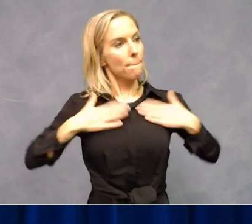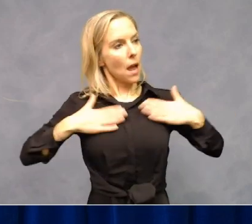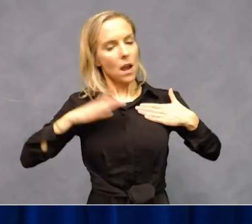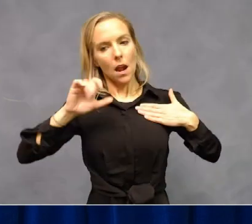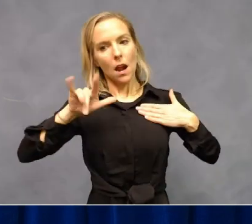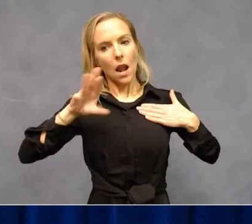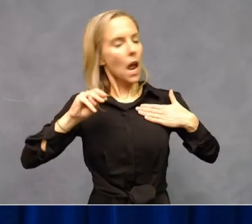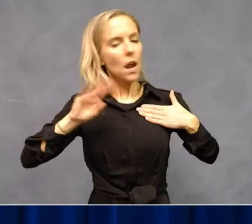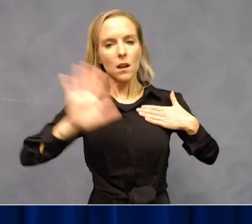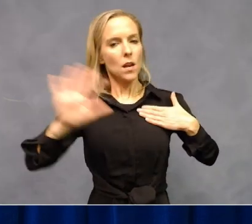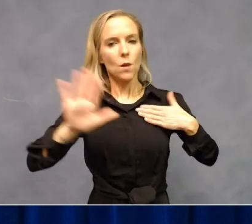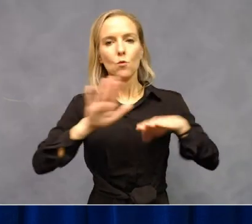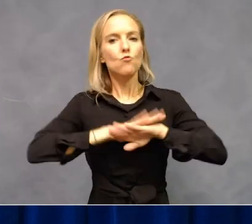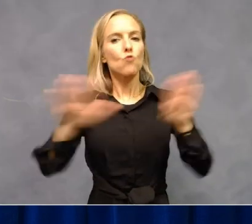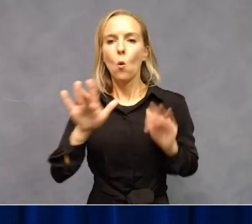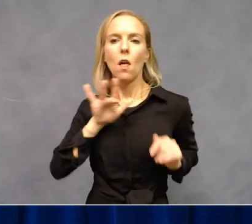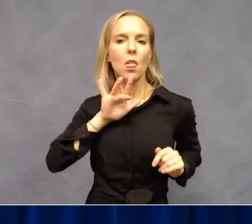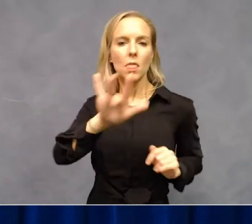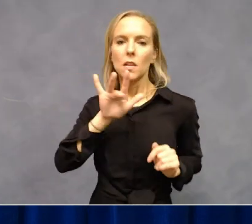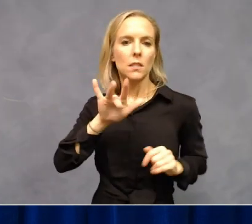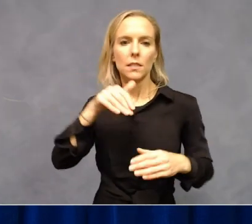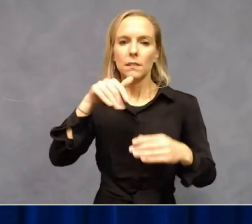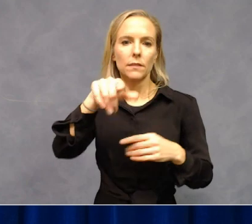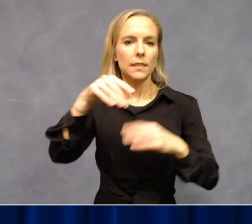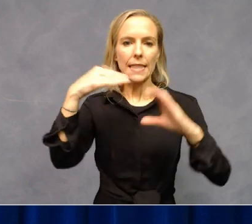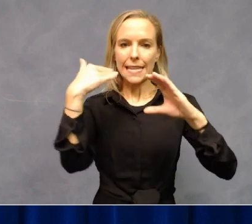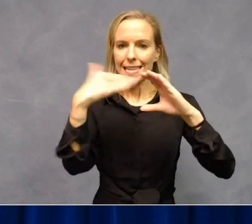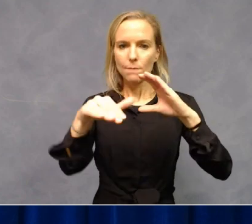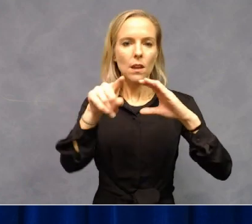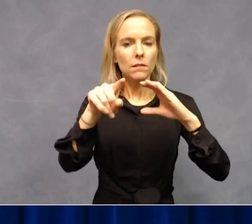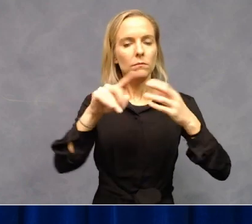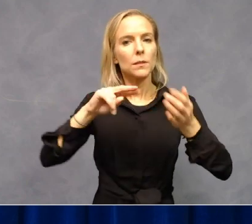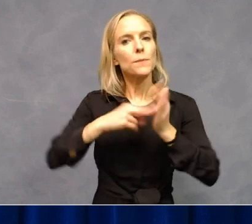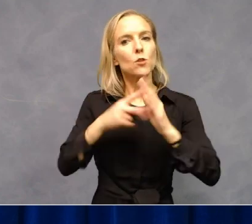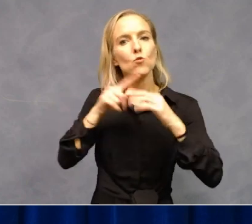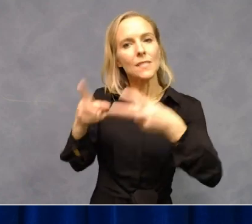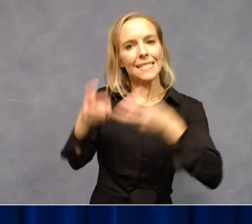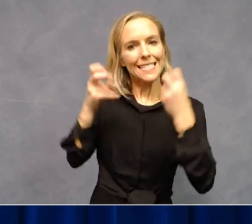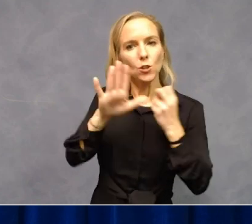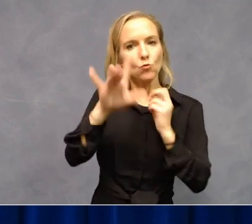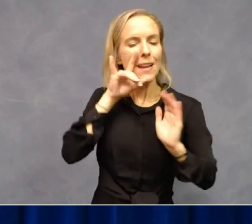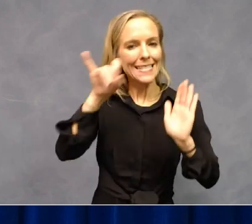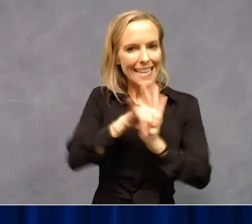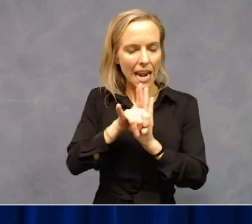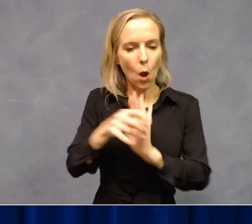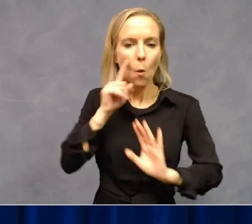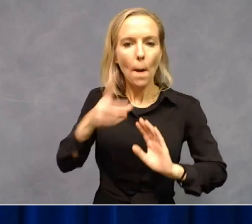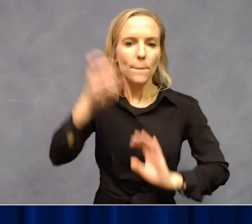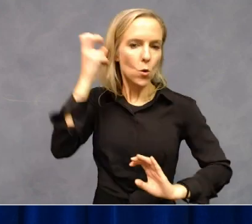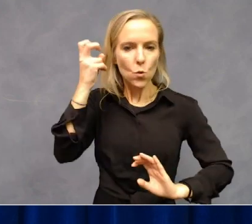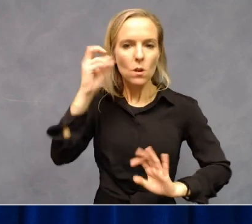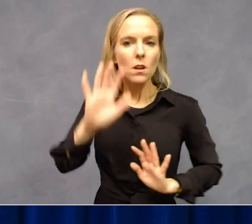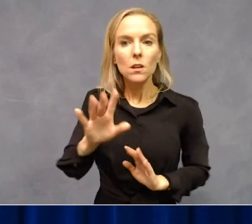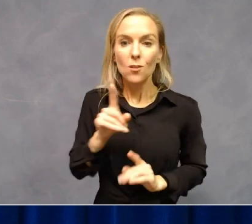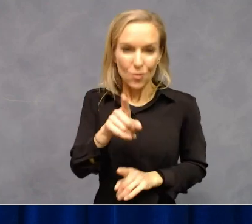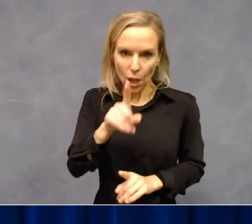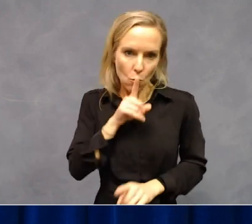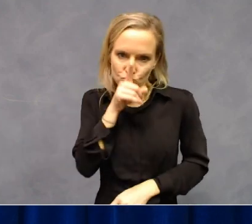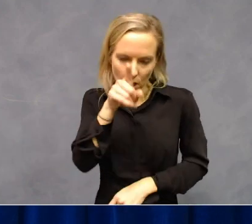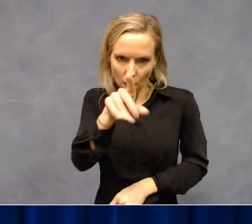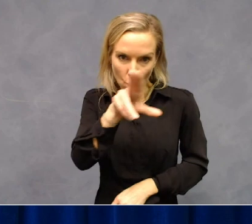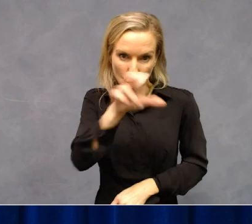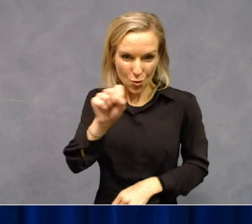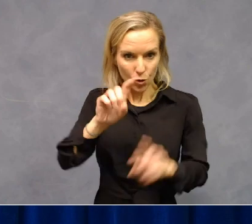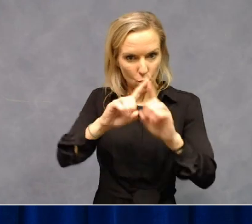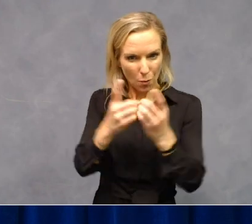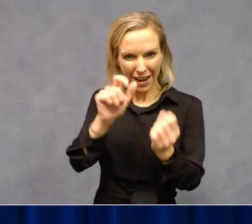not click on the link in that email. It is meant to steal your identity. That's not even a real U.S. Department of Labor